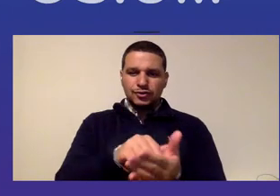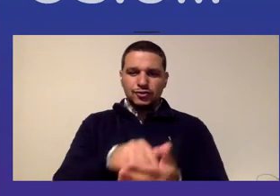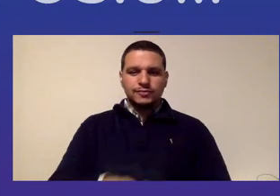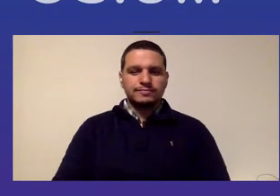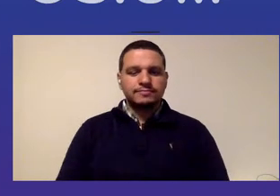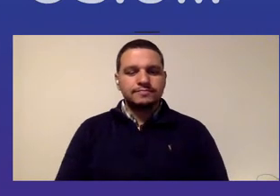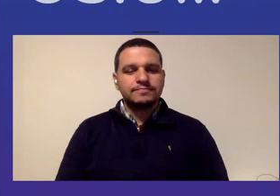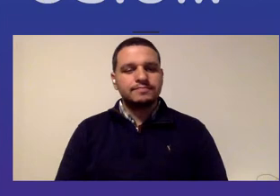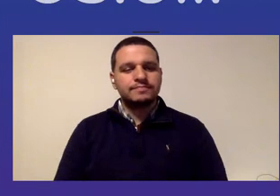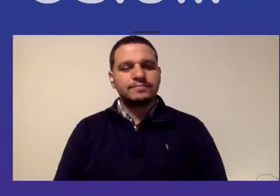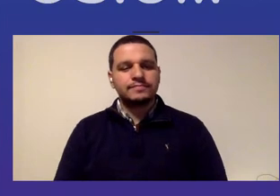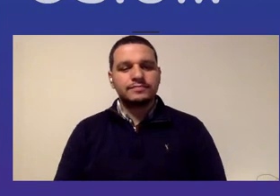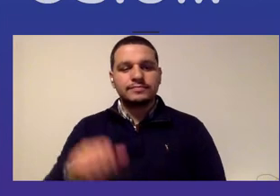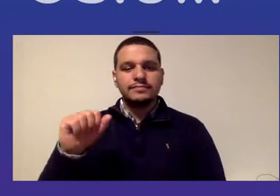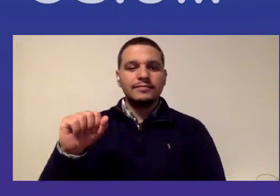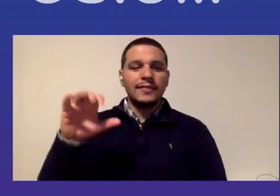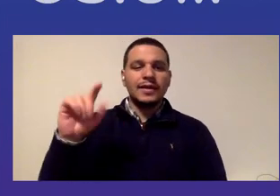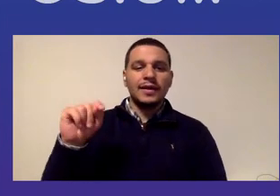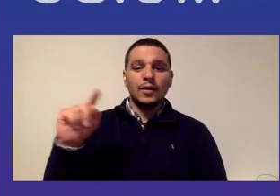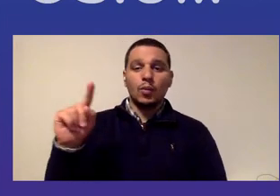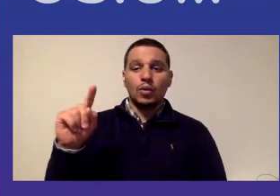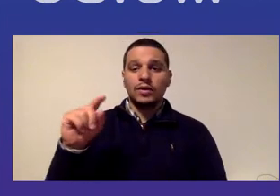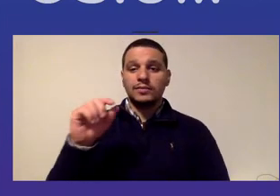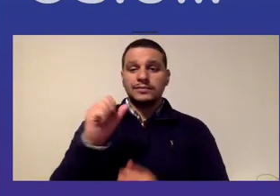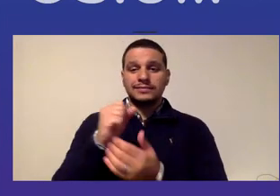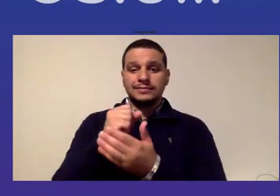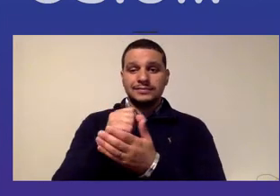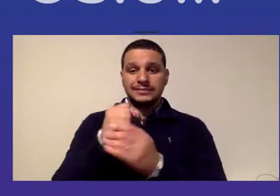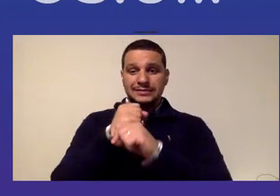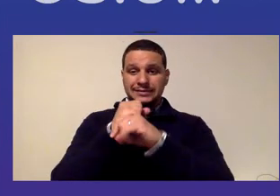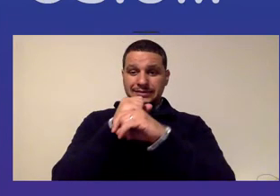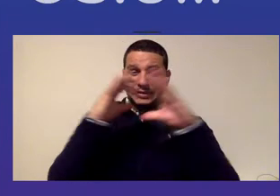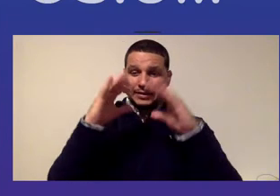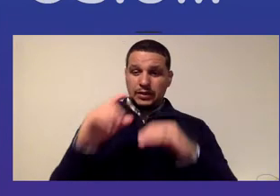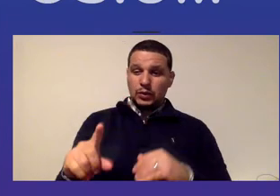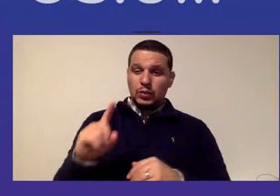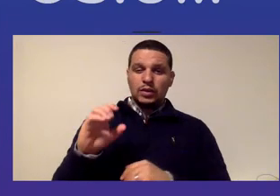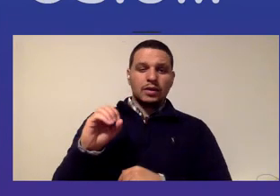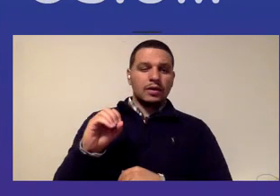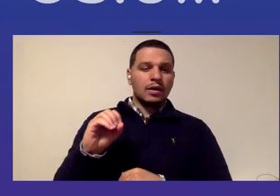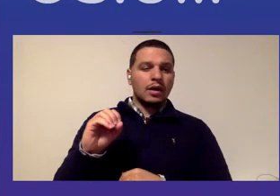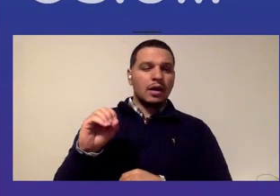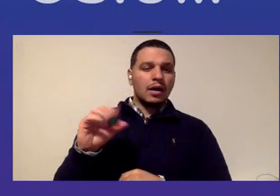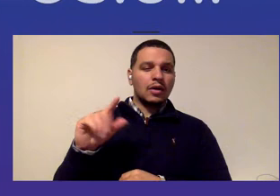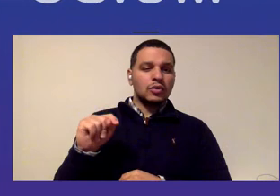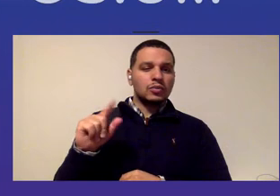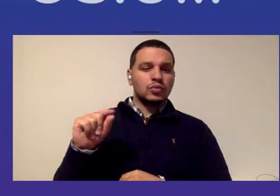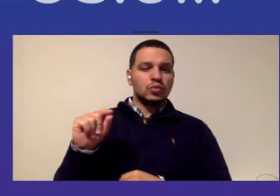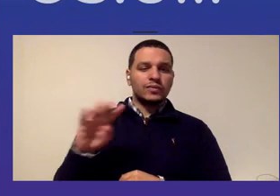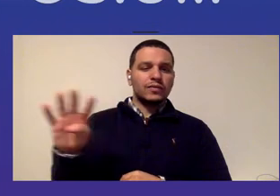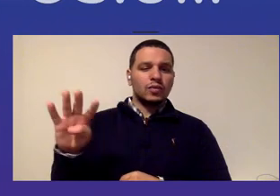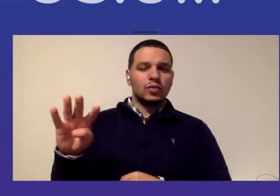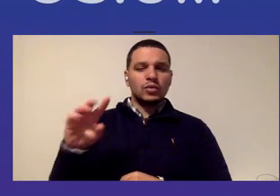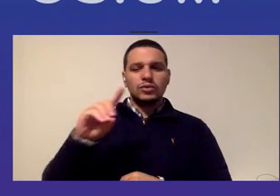Act one, scene one. October 2004, Detroit,